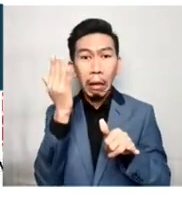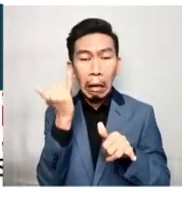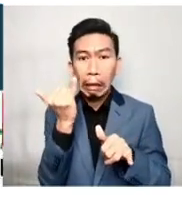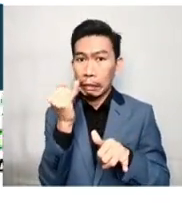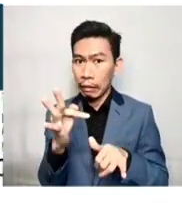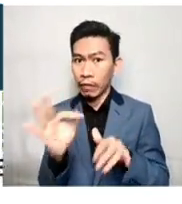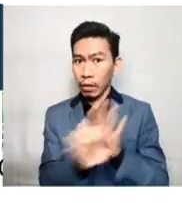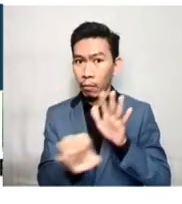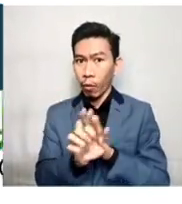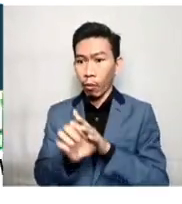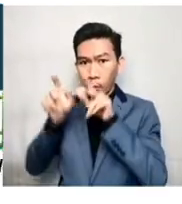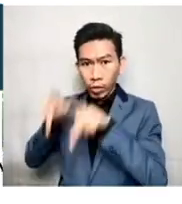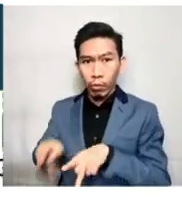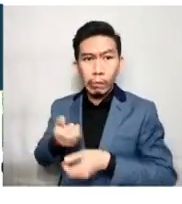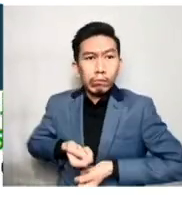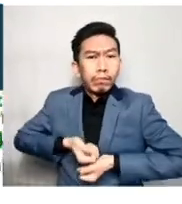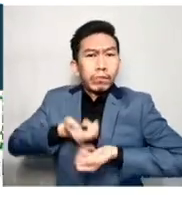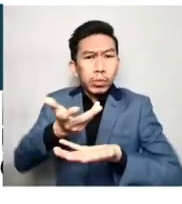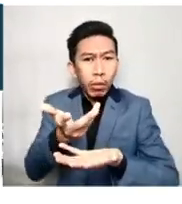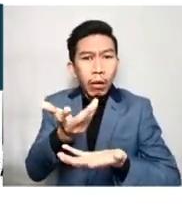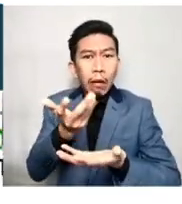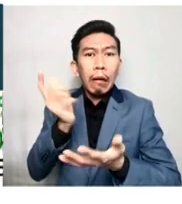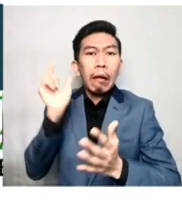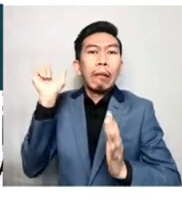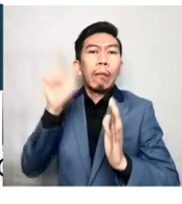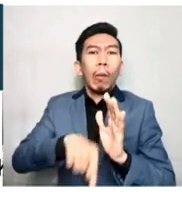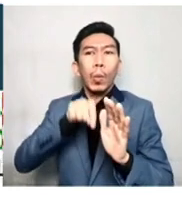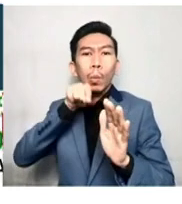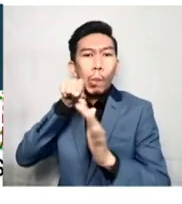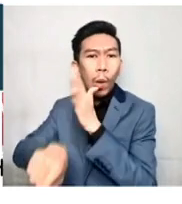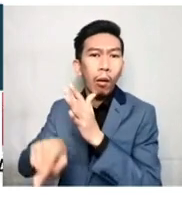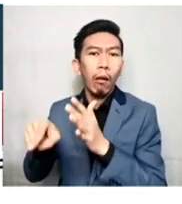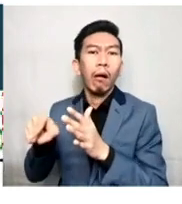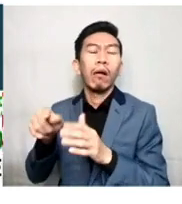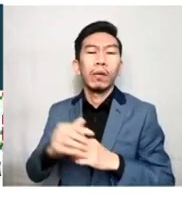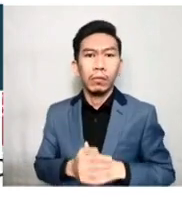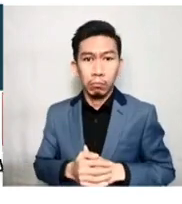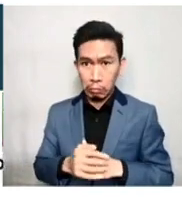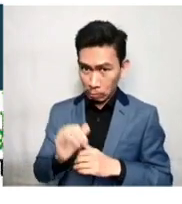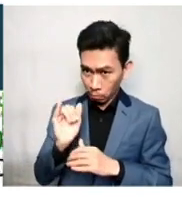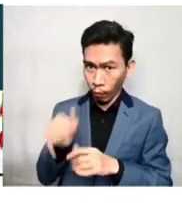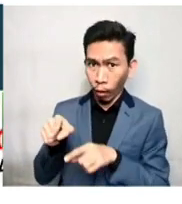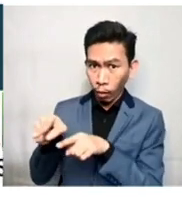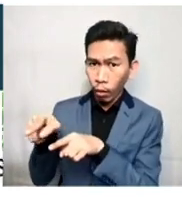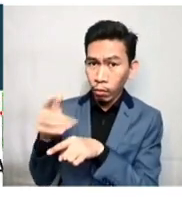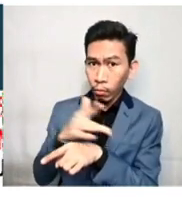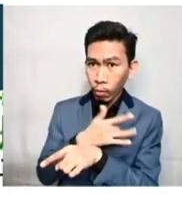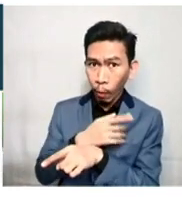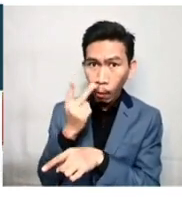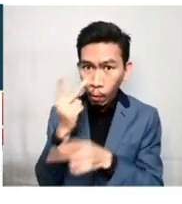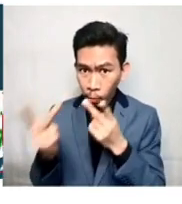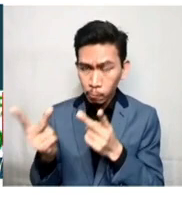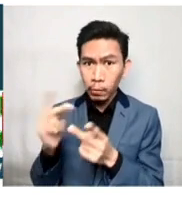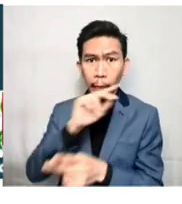being killed or arrested. Have you seen this, Cristina? Have you felt it? Have you seen this among this fear, this